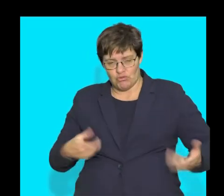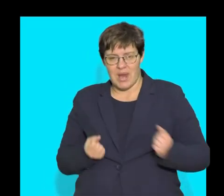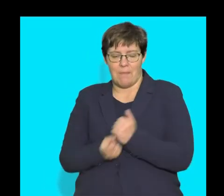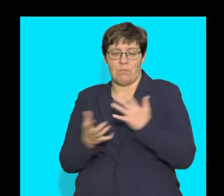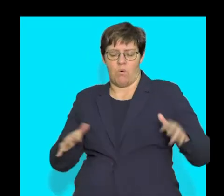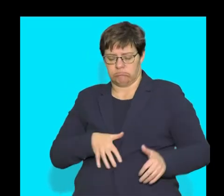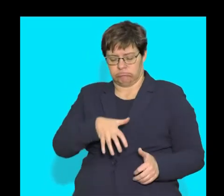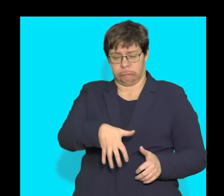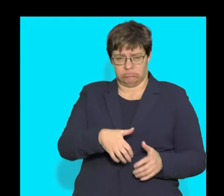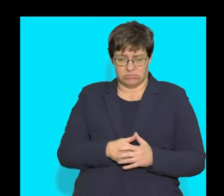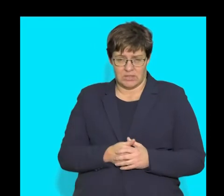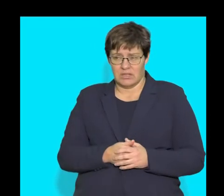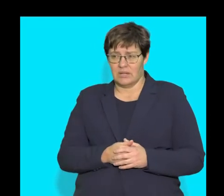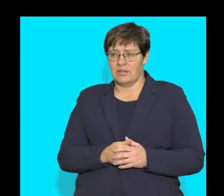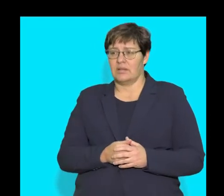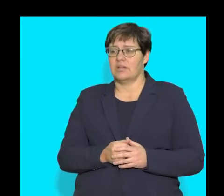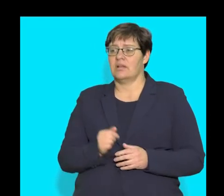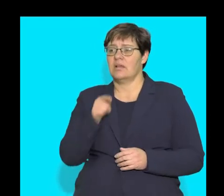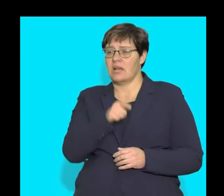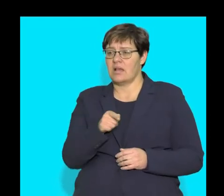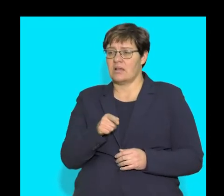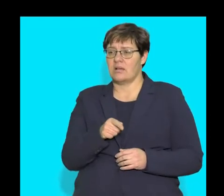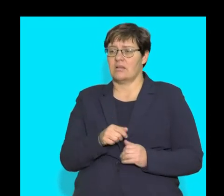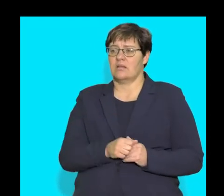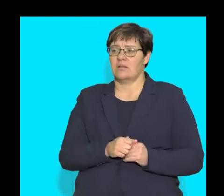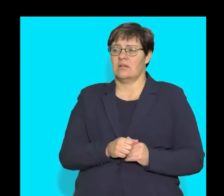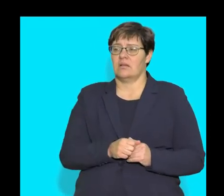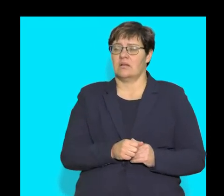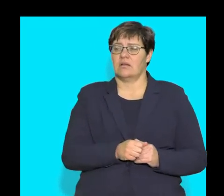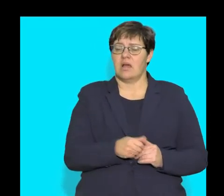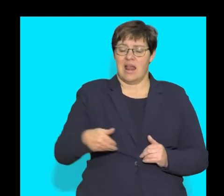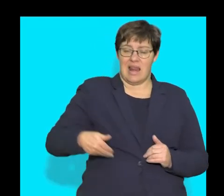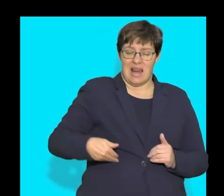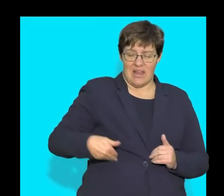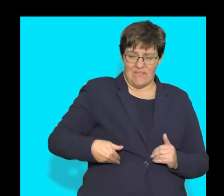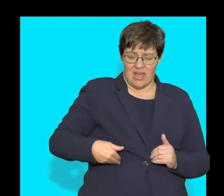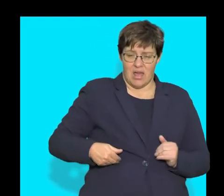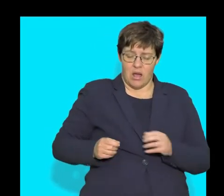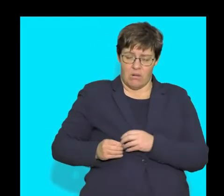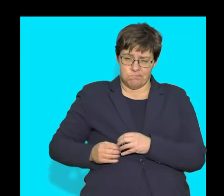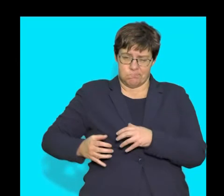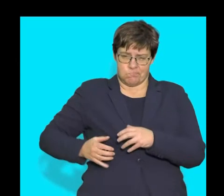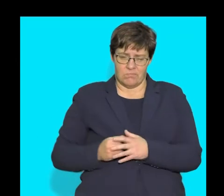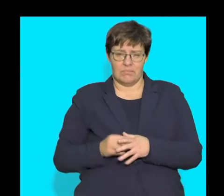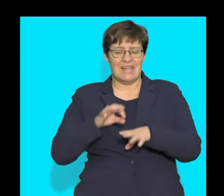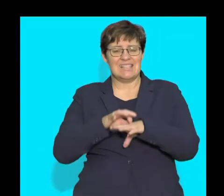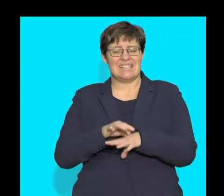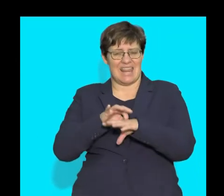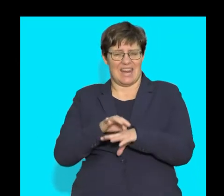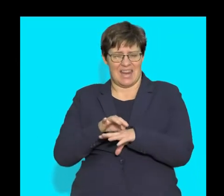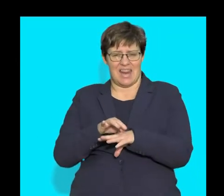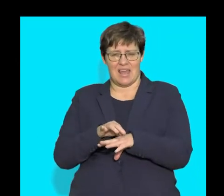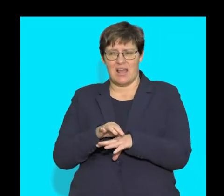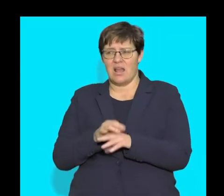children. The symptom of that is that you have a swollen stomach and liver, the